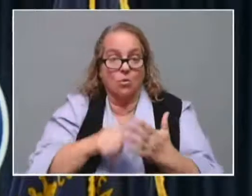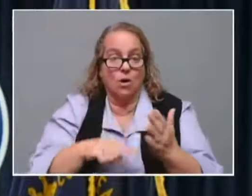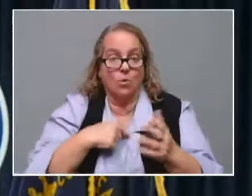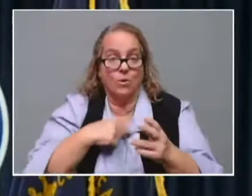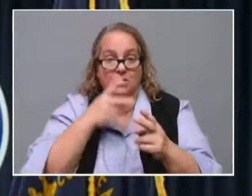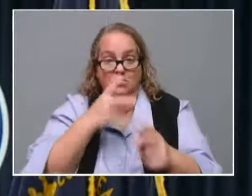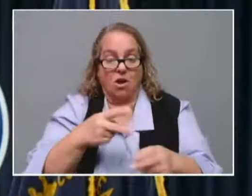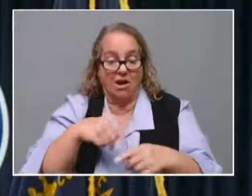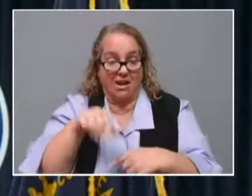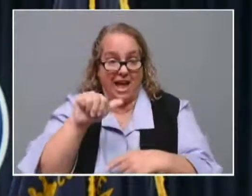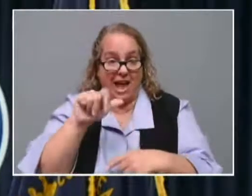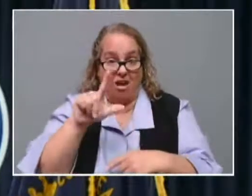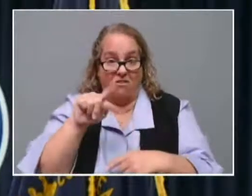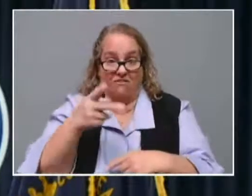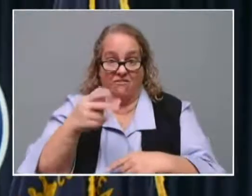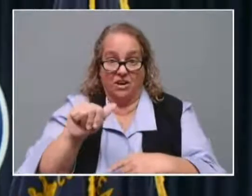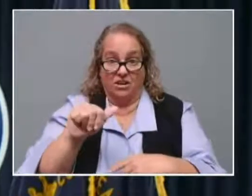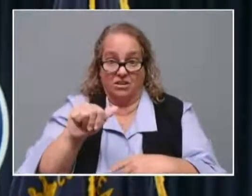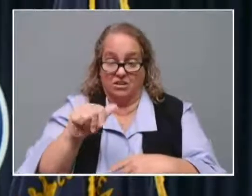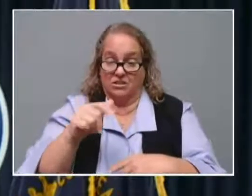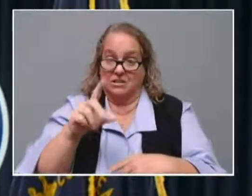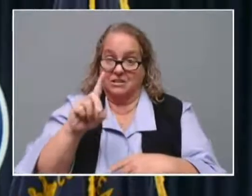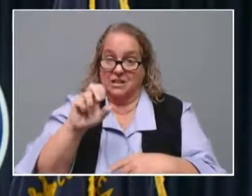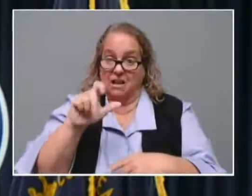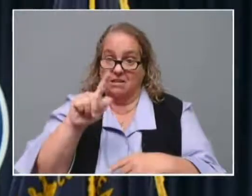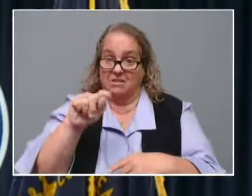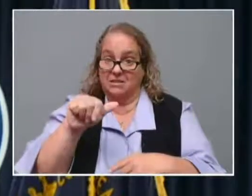surge. Certainly keeping